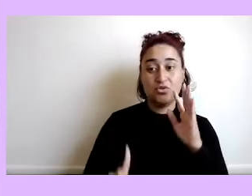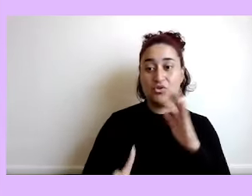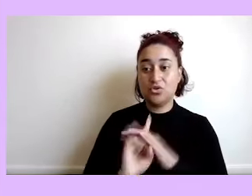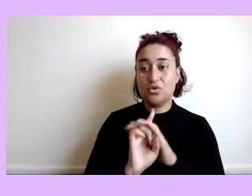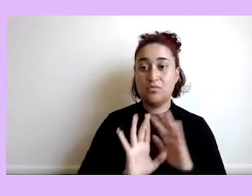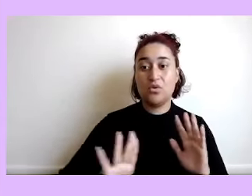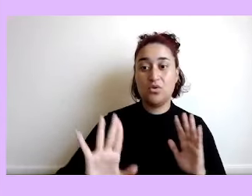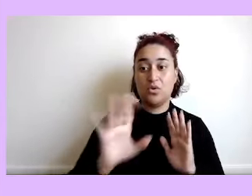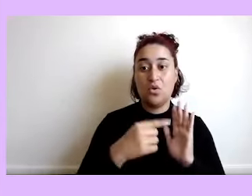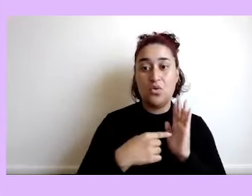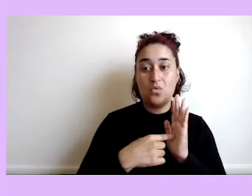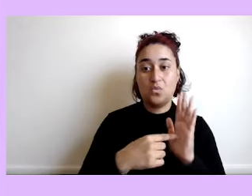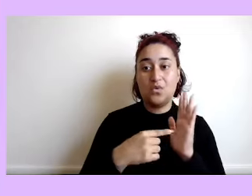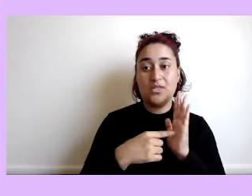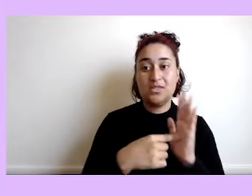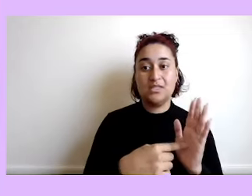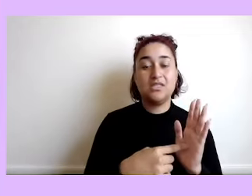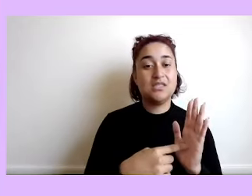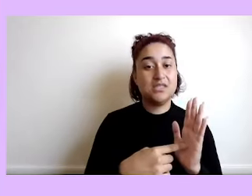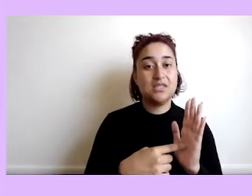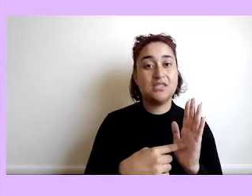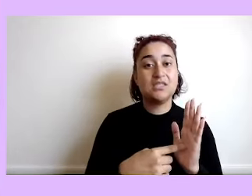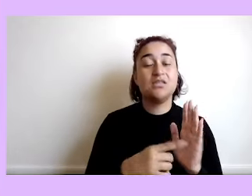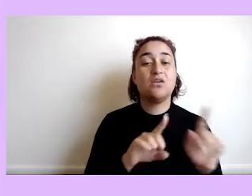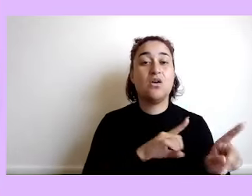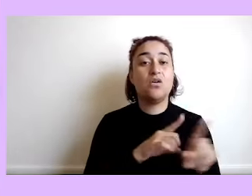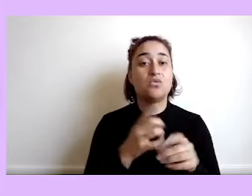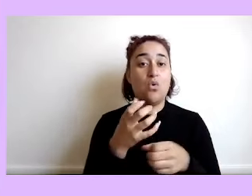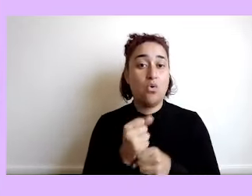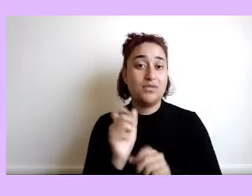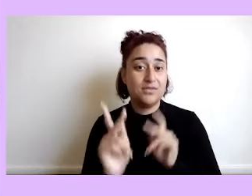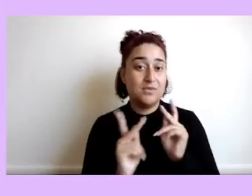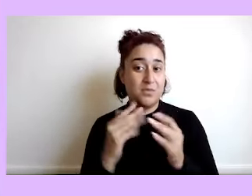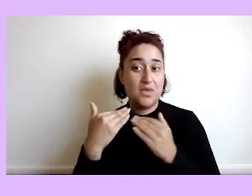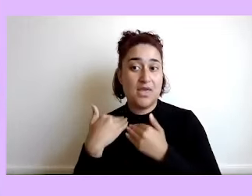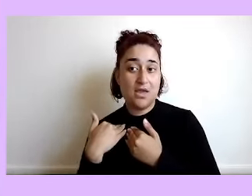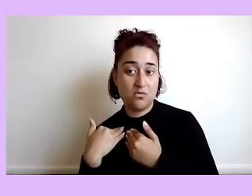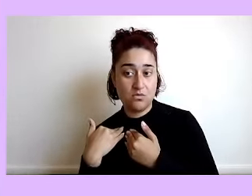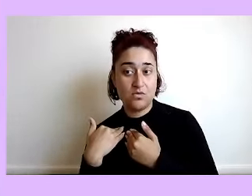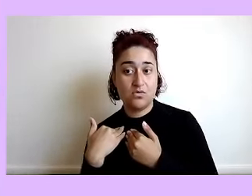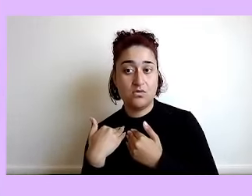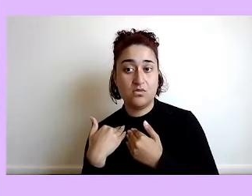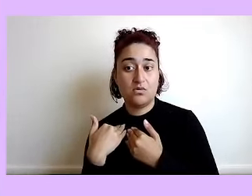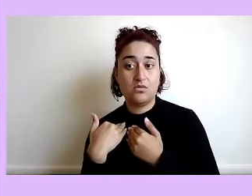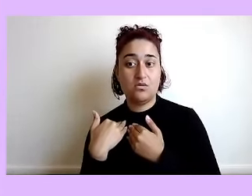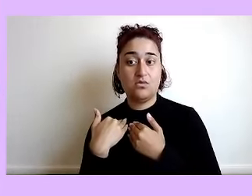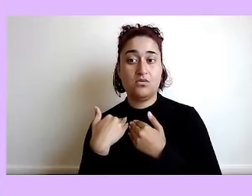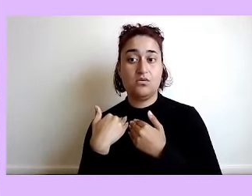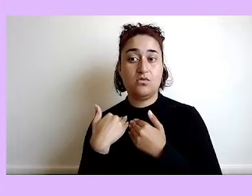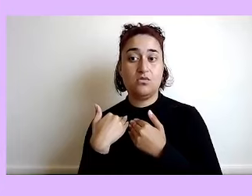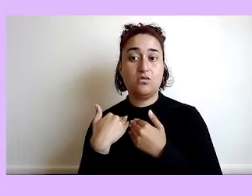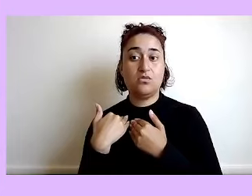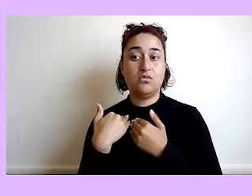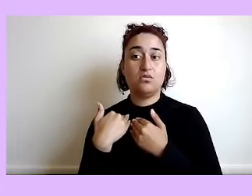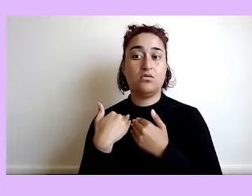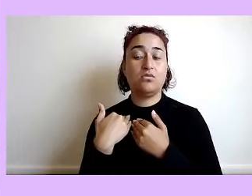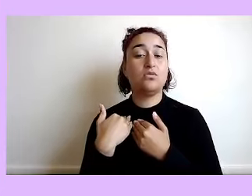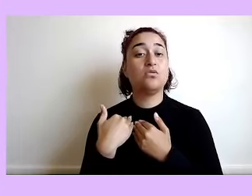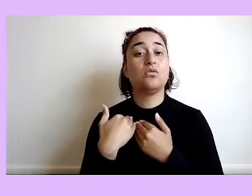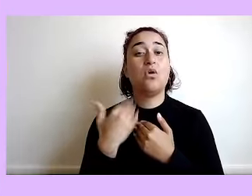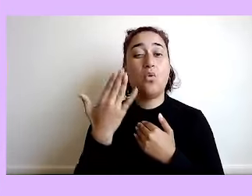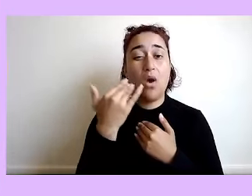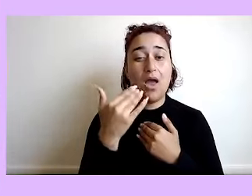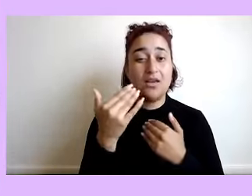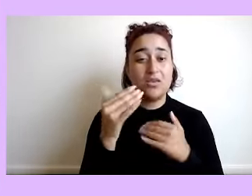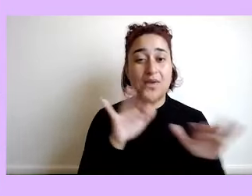is a protest, and your presence also holds these people accountable. And a lot of people say, Rose, why do you hang out with all these